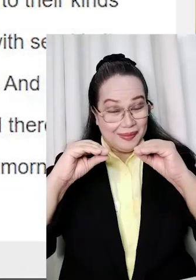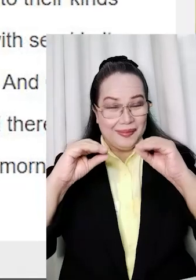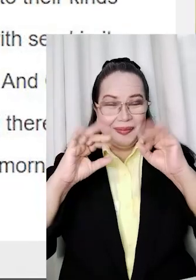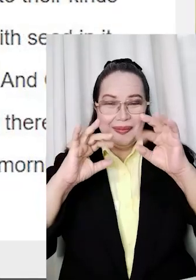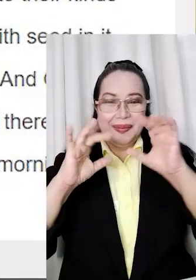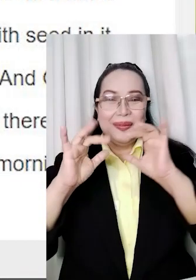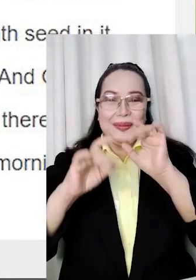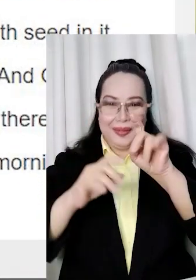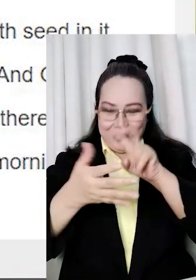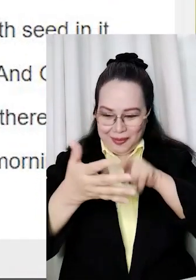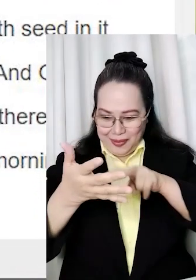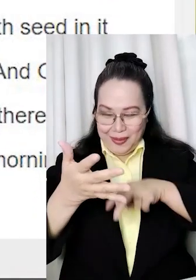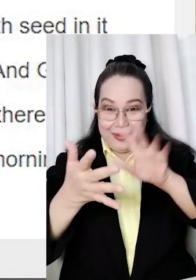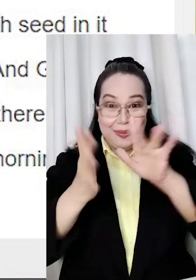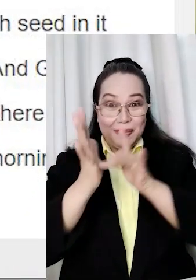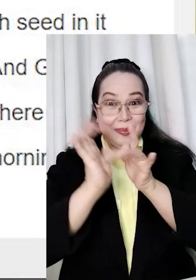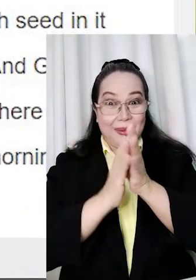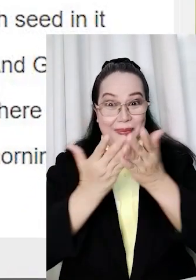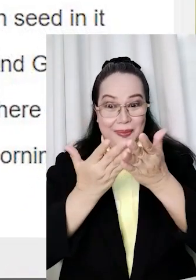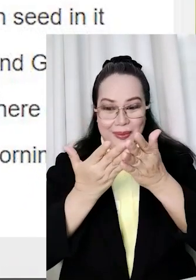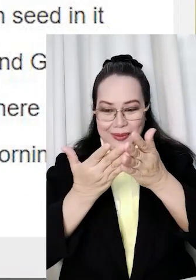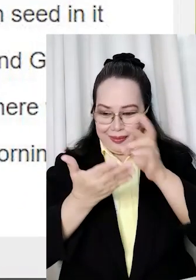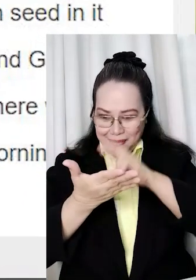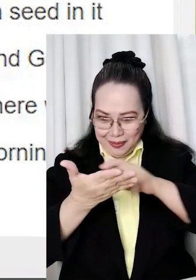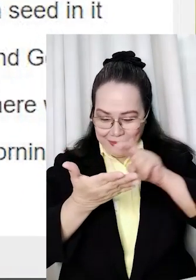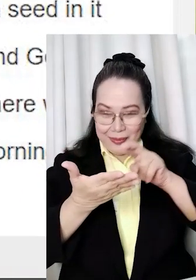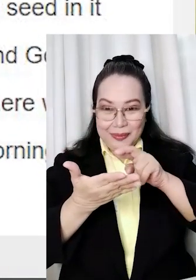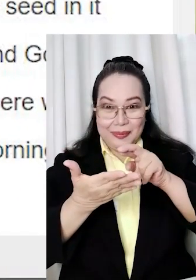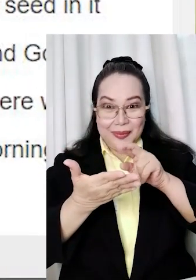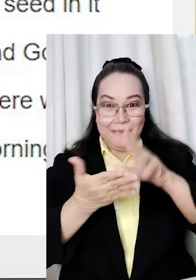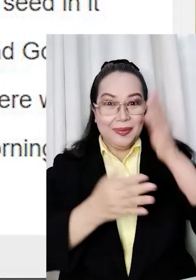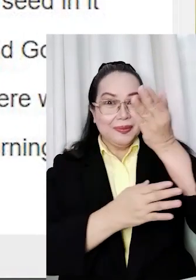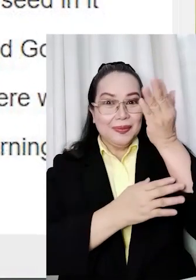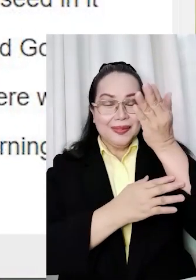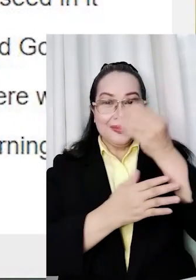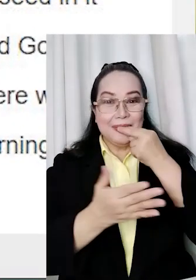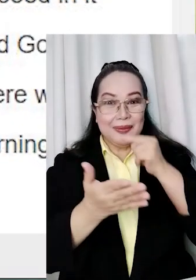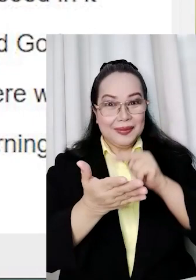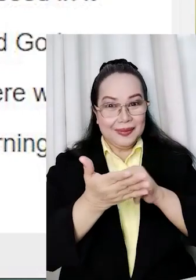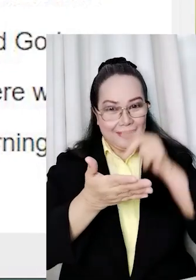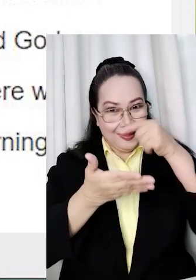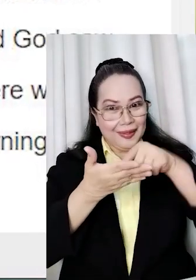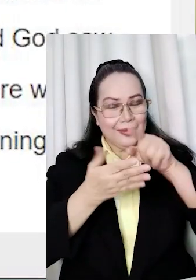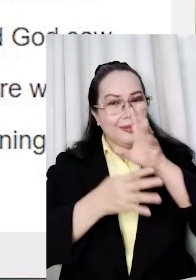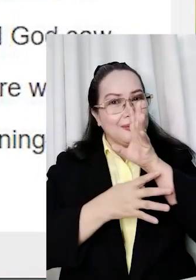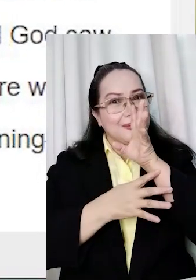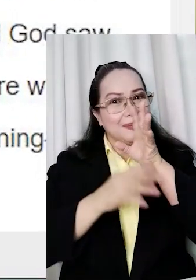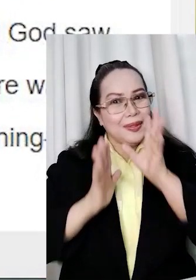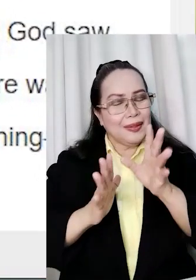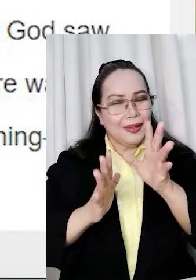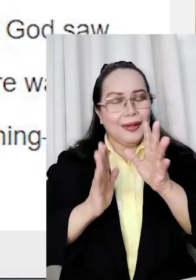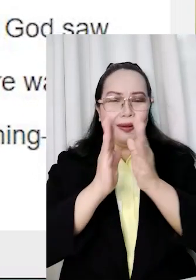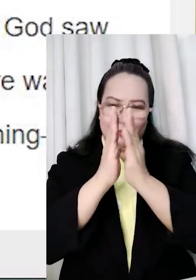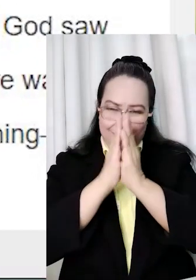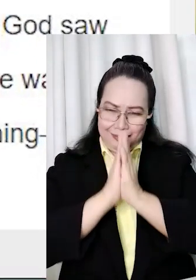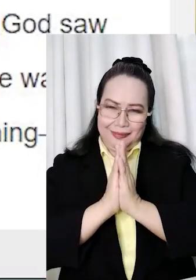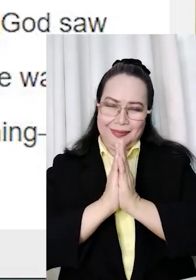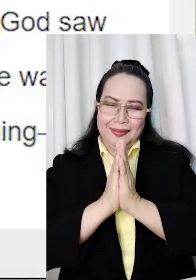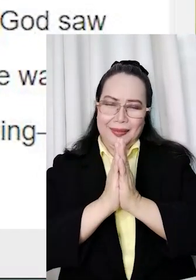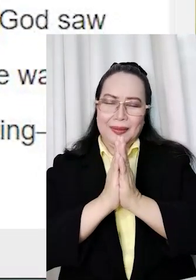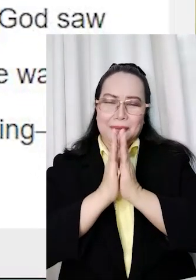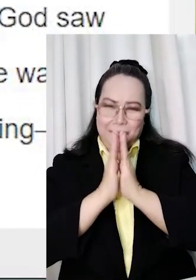can also read your Bible, review sermon notes, share quotes from the speaker, ask for a private prayer